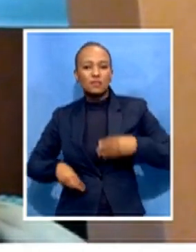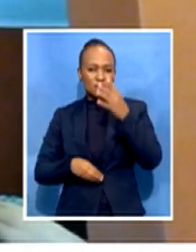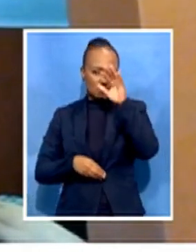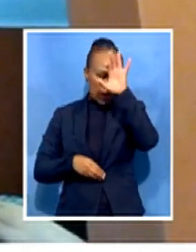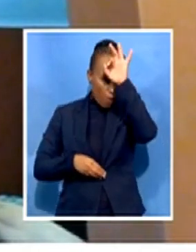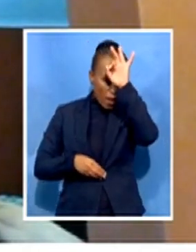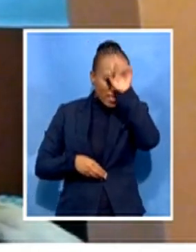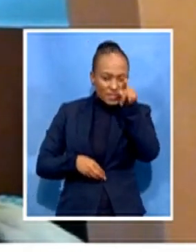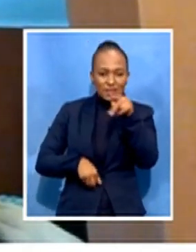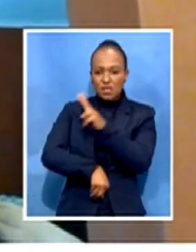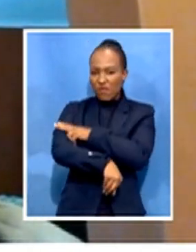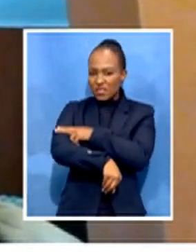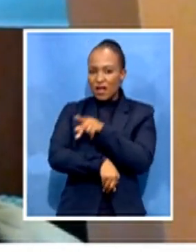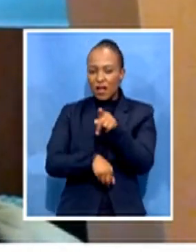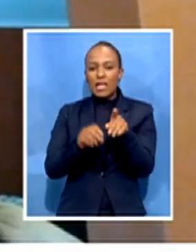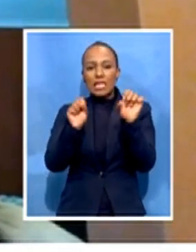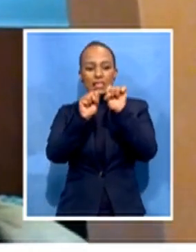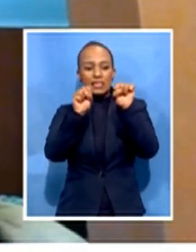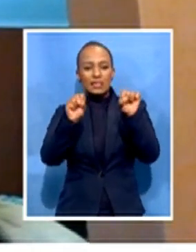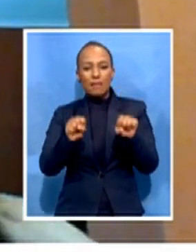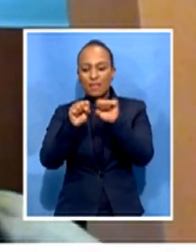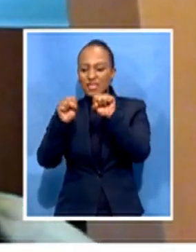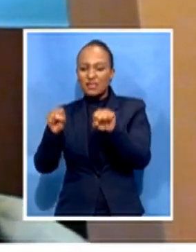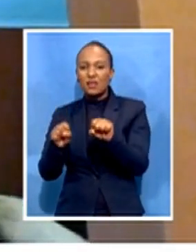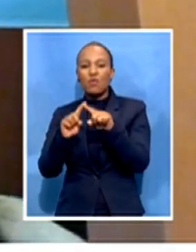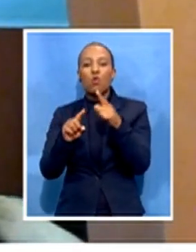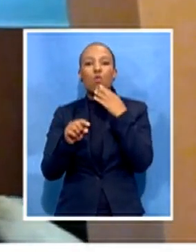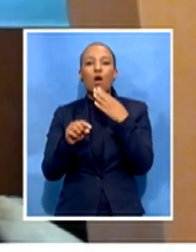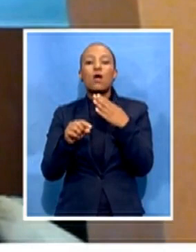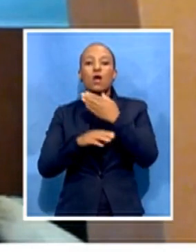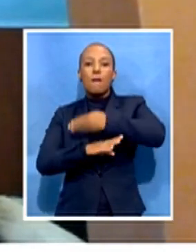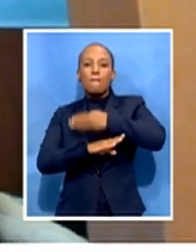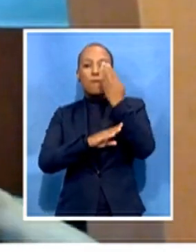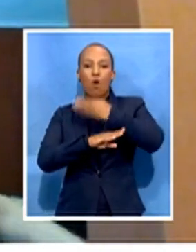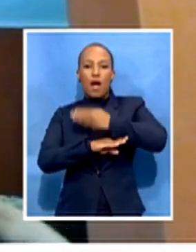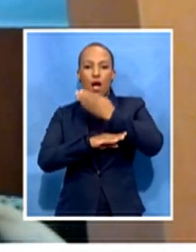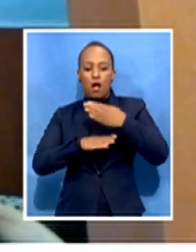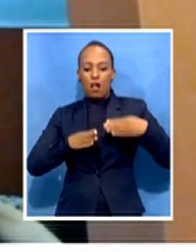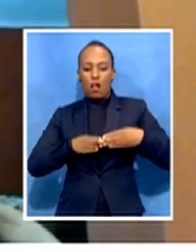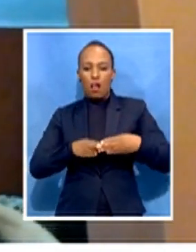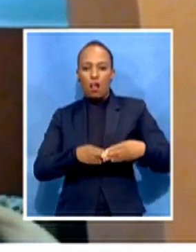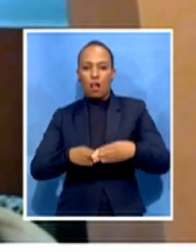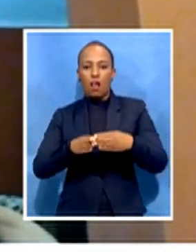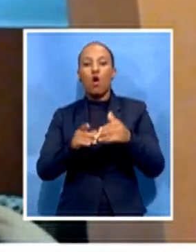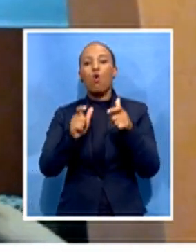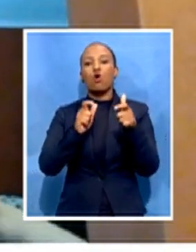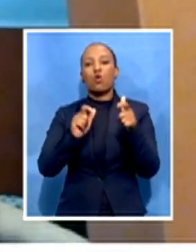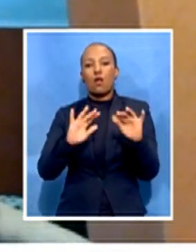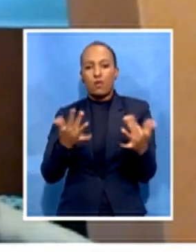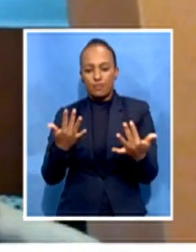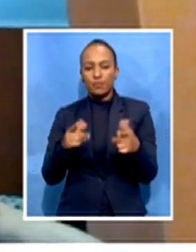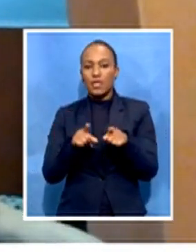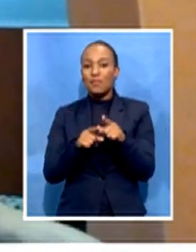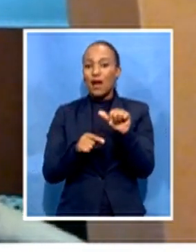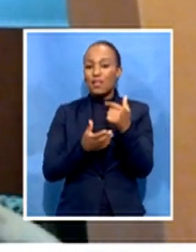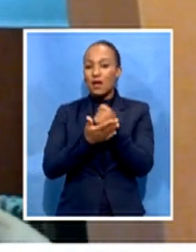have from border control to ports control and to just actual, registering of businesses for